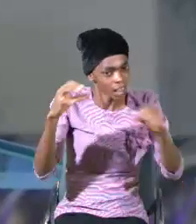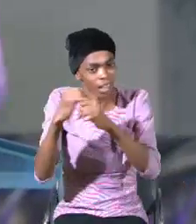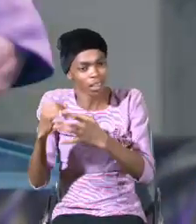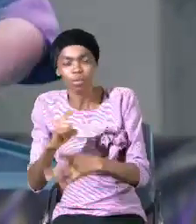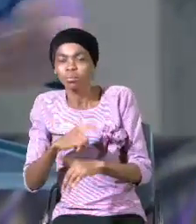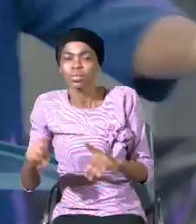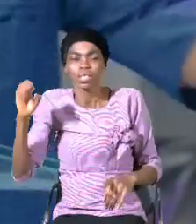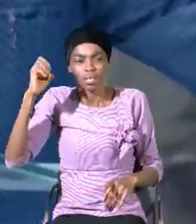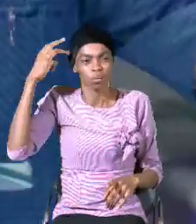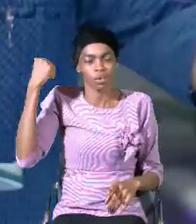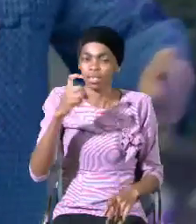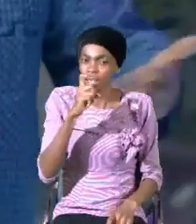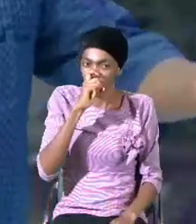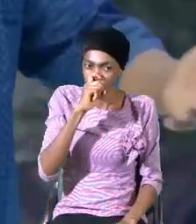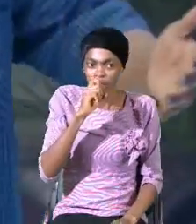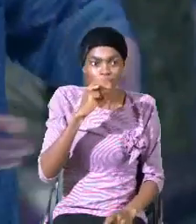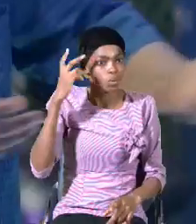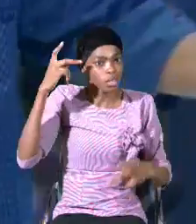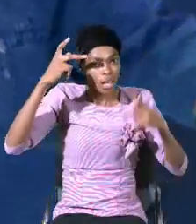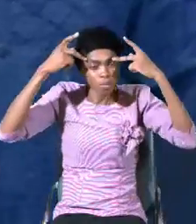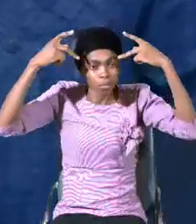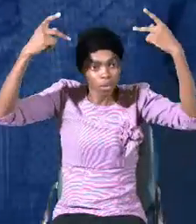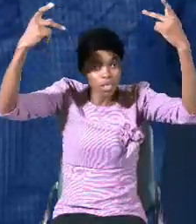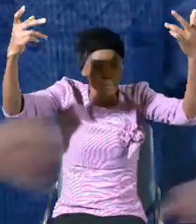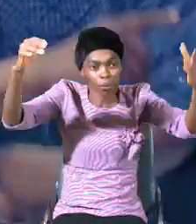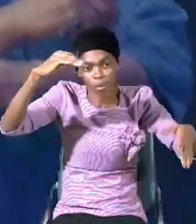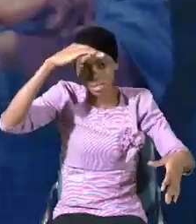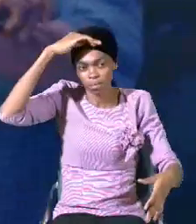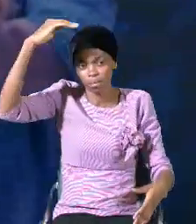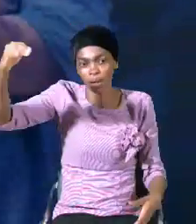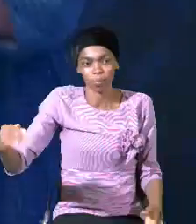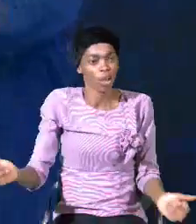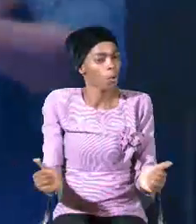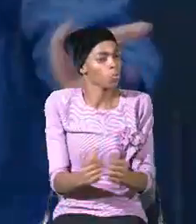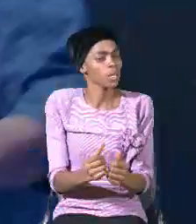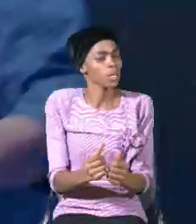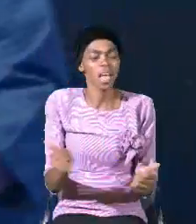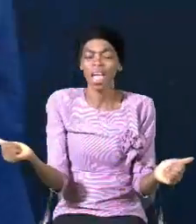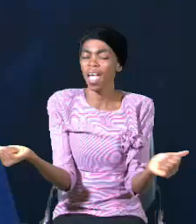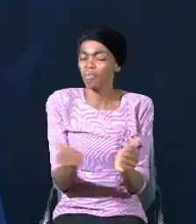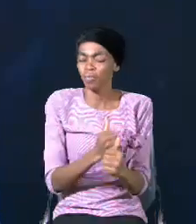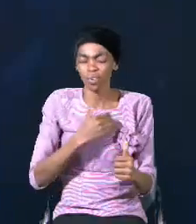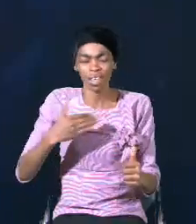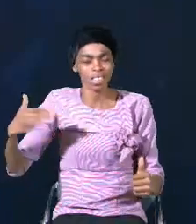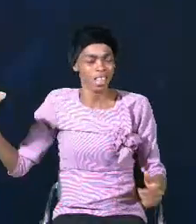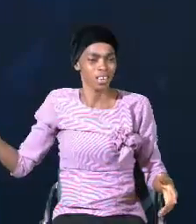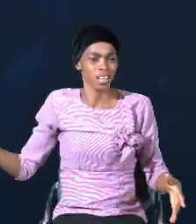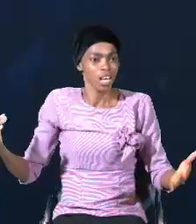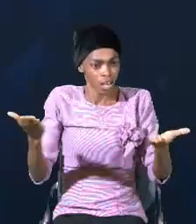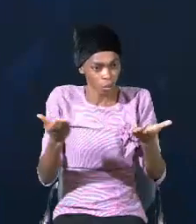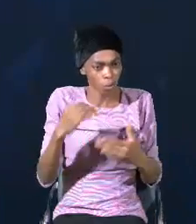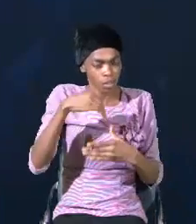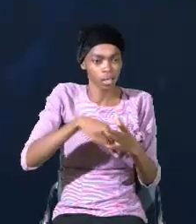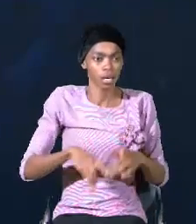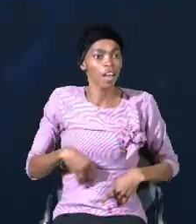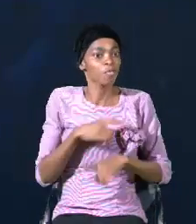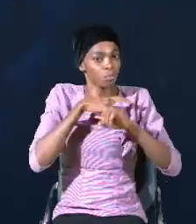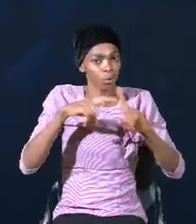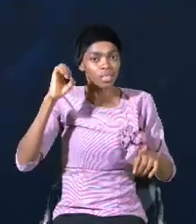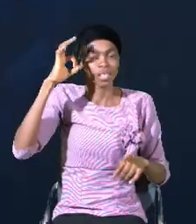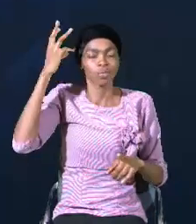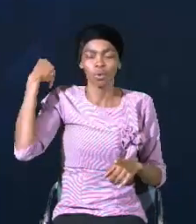fool. He was a prosperous man with plenty of everything desirable in life. But he was a